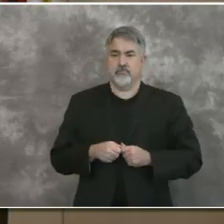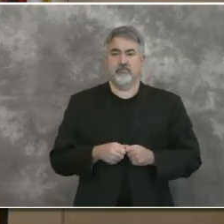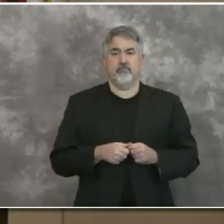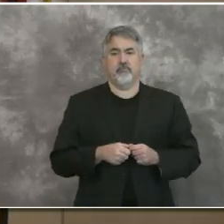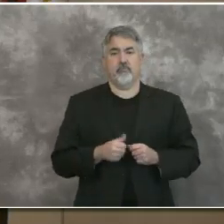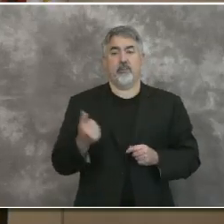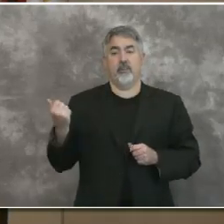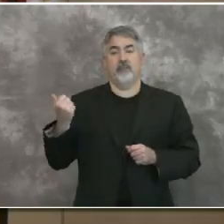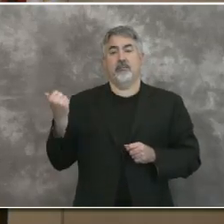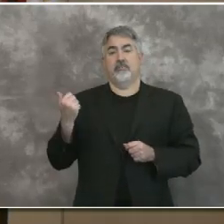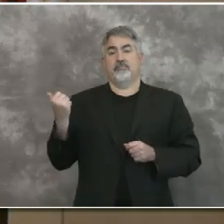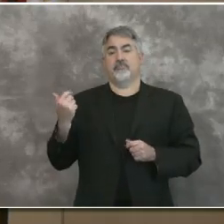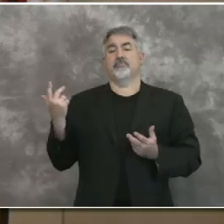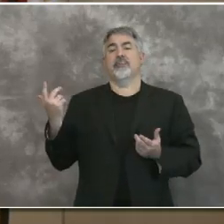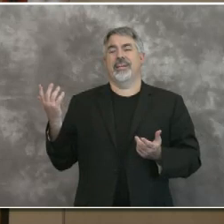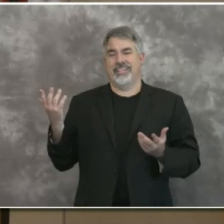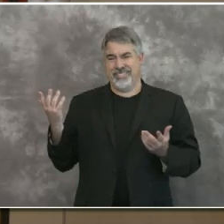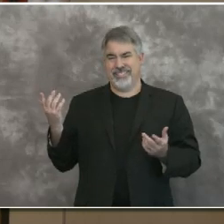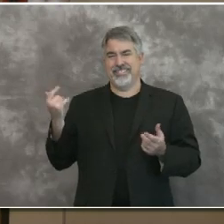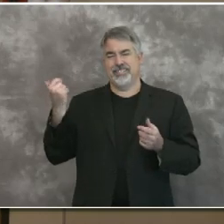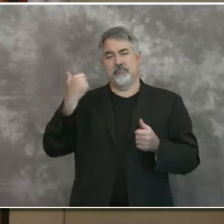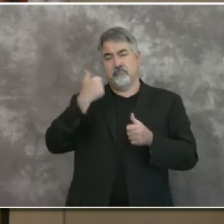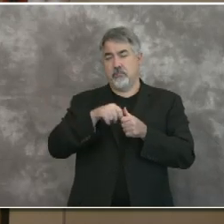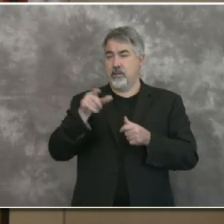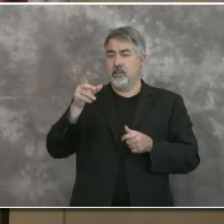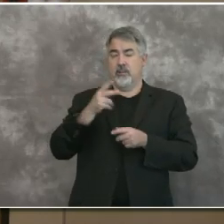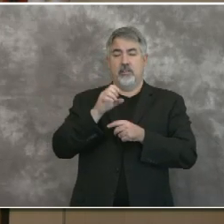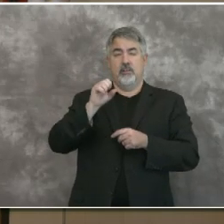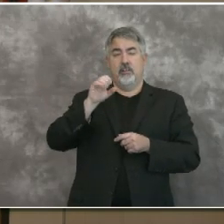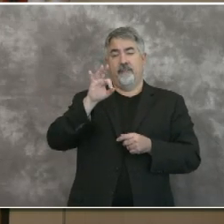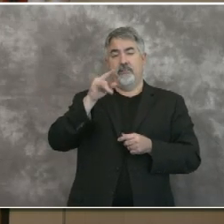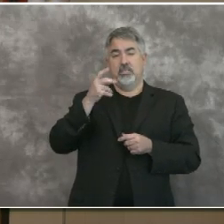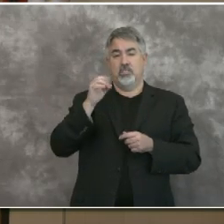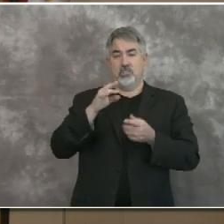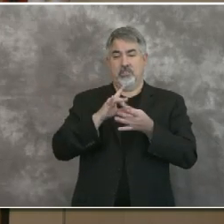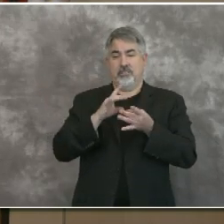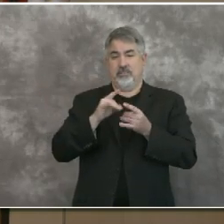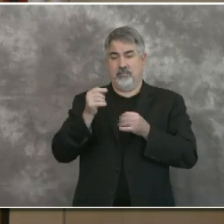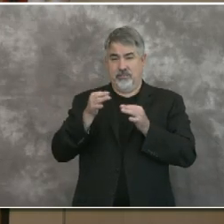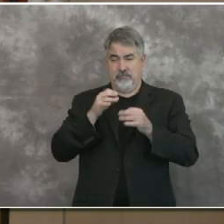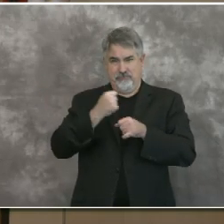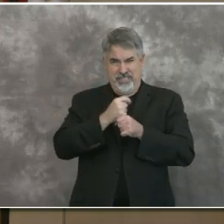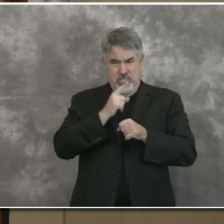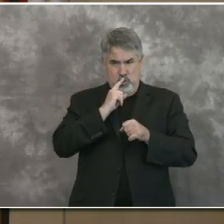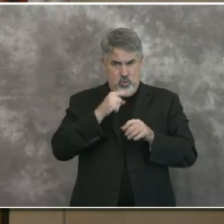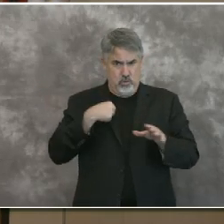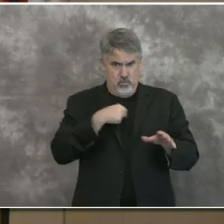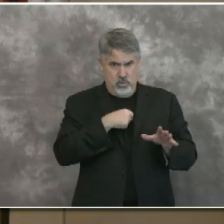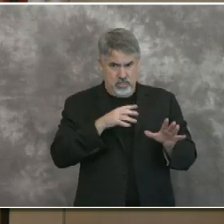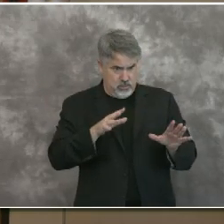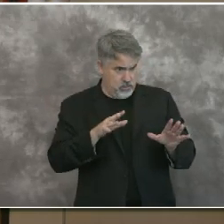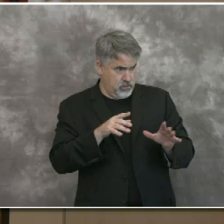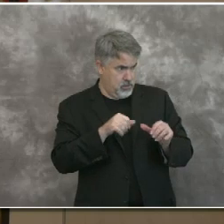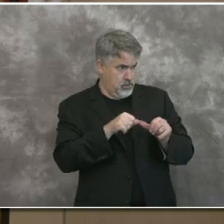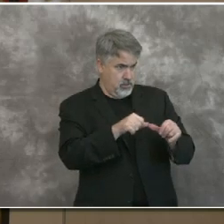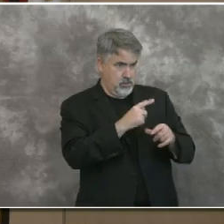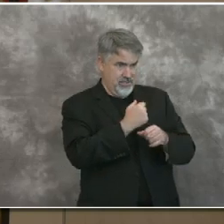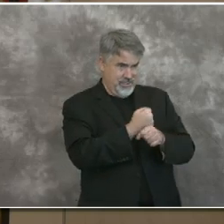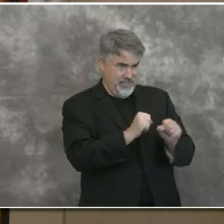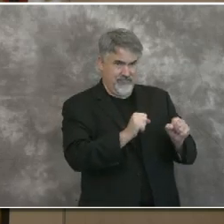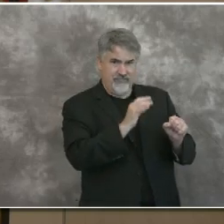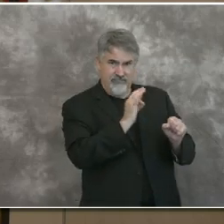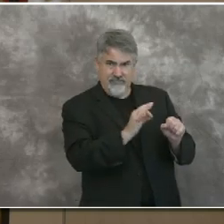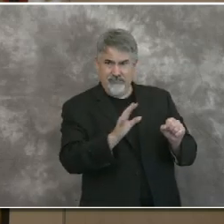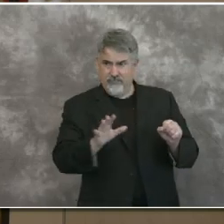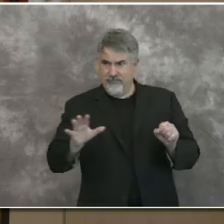Supervisor Fletcher made a comment earlier about intensity and duration, and that basically is, it's looking